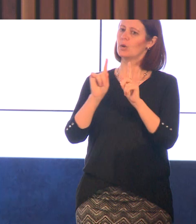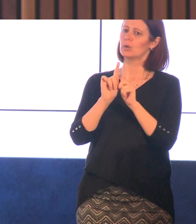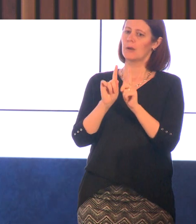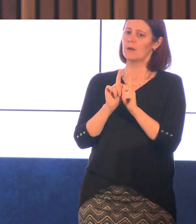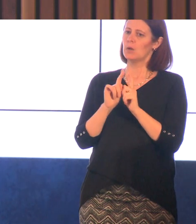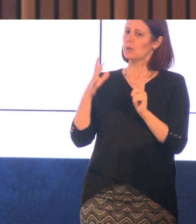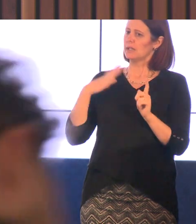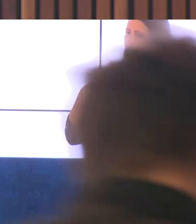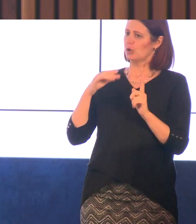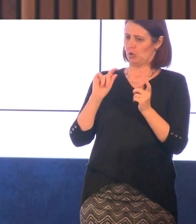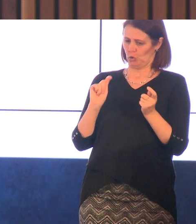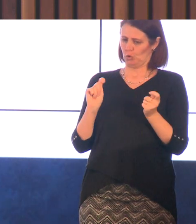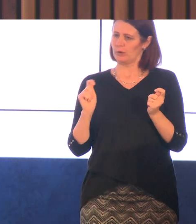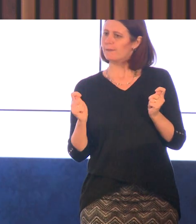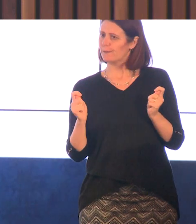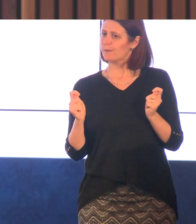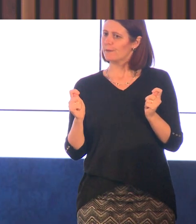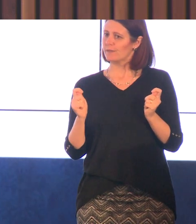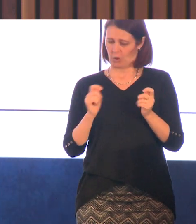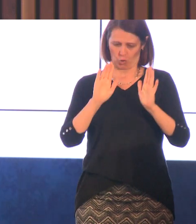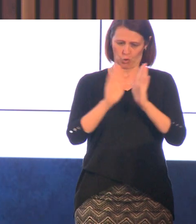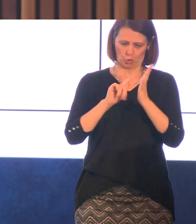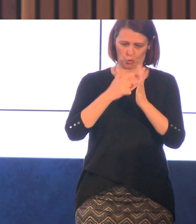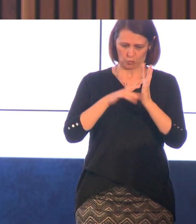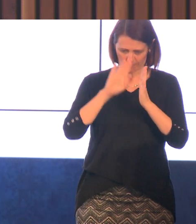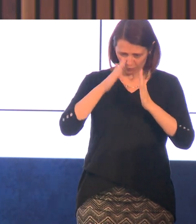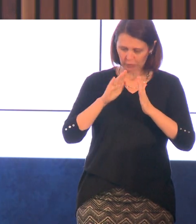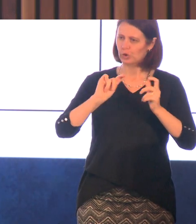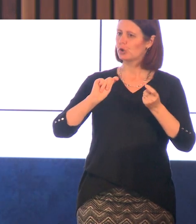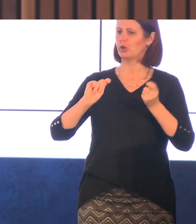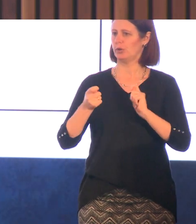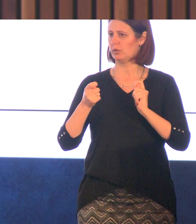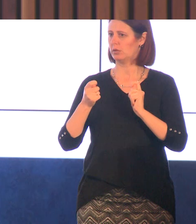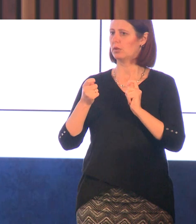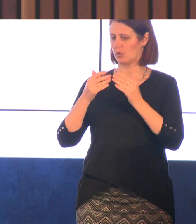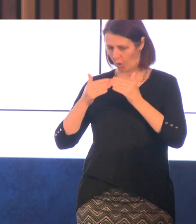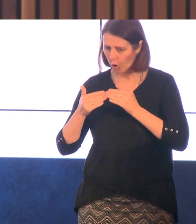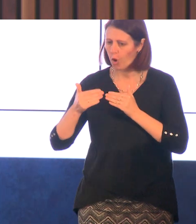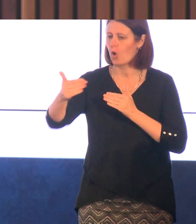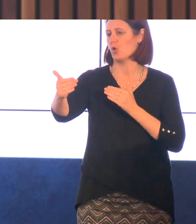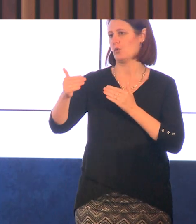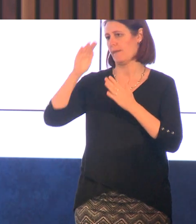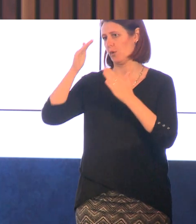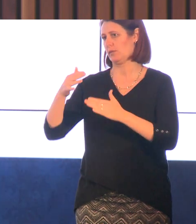So we need to shift away from that short-term focus to a truly long-term focus.